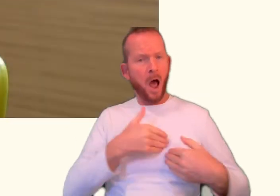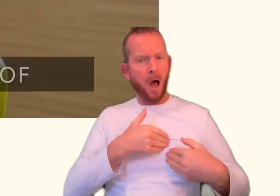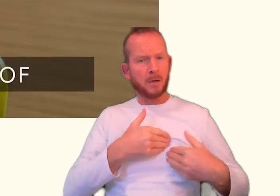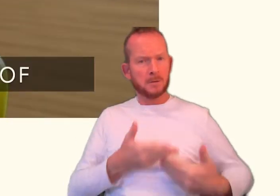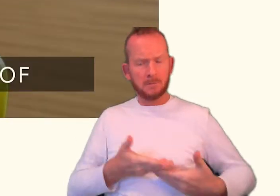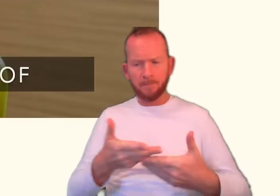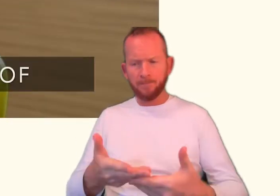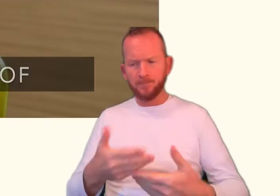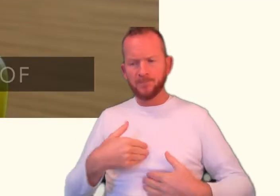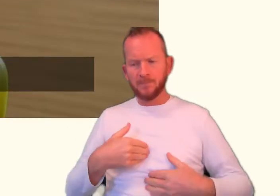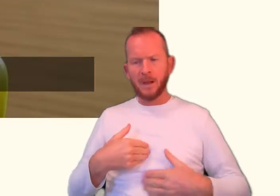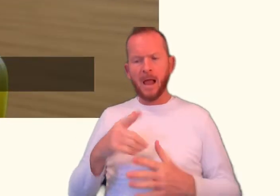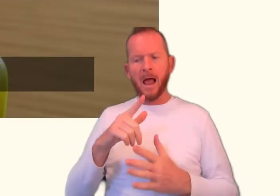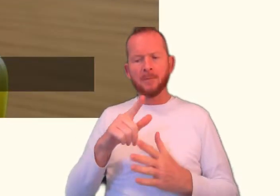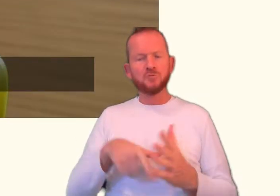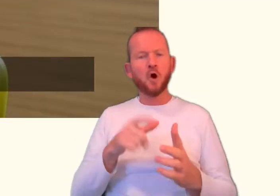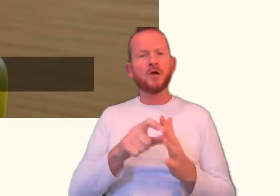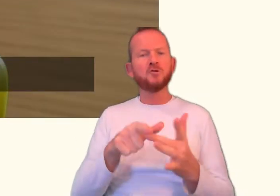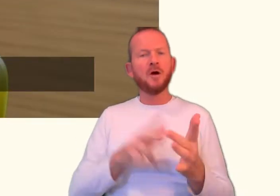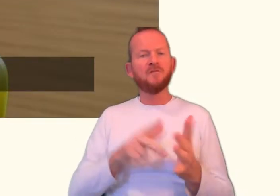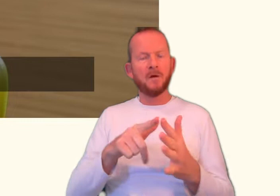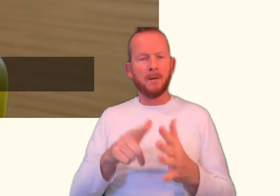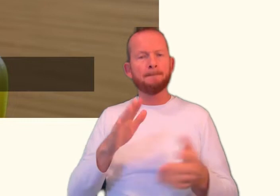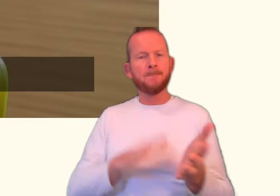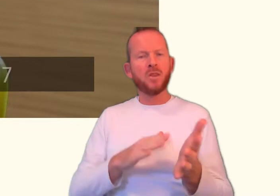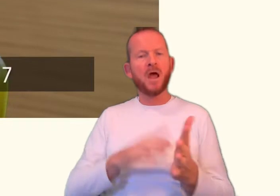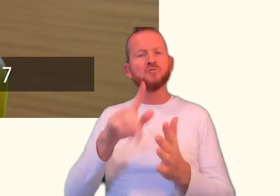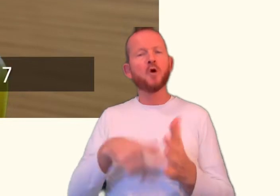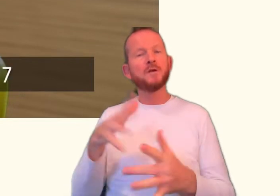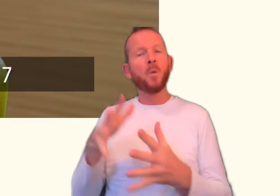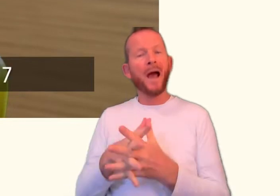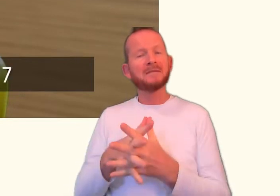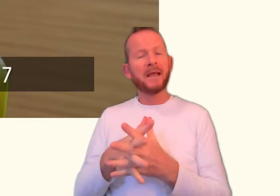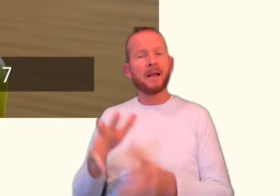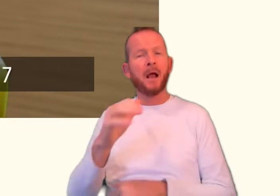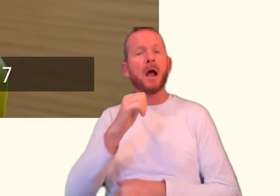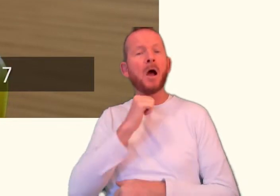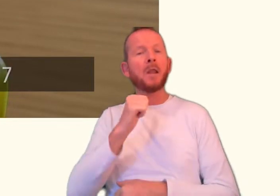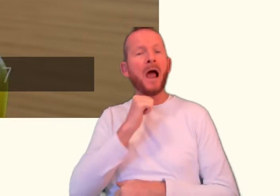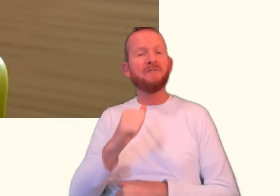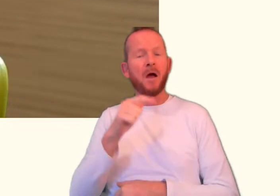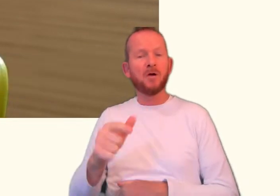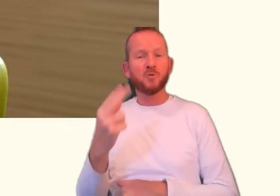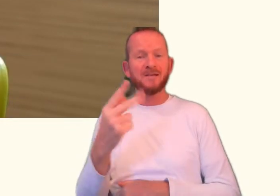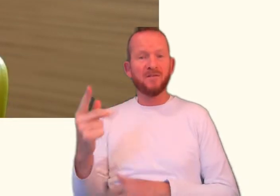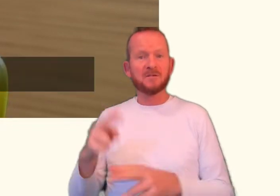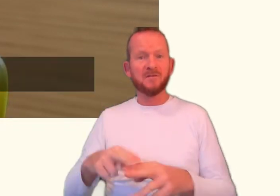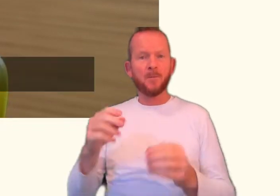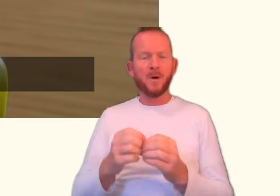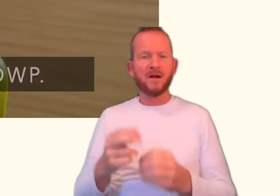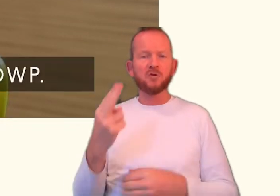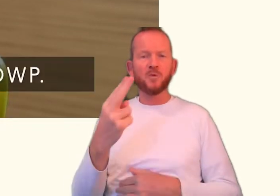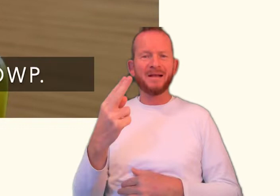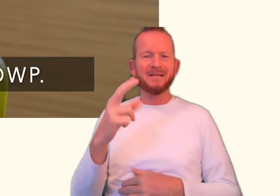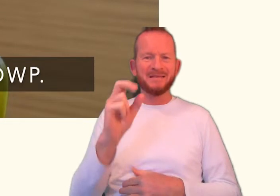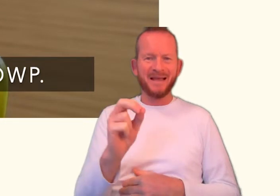I'm Joy Dove. I'm the mother of Jodie Whiting, who took her own life on the 21st of February 2017